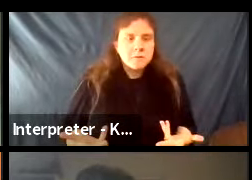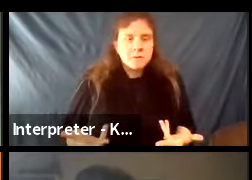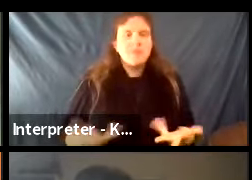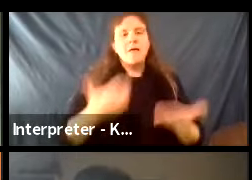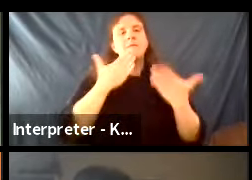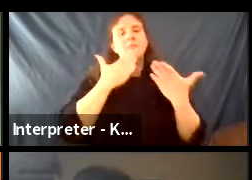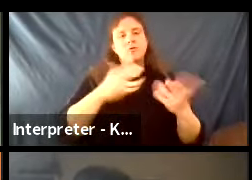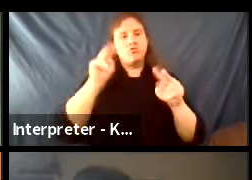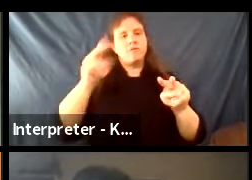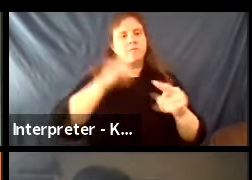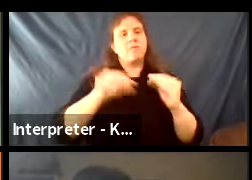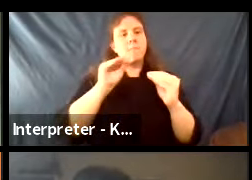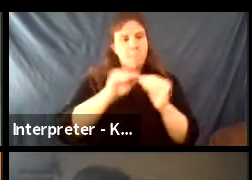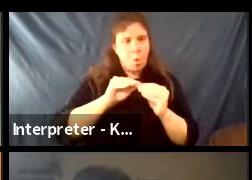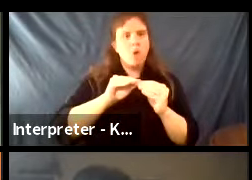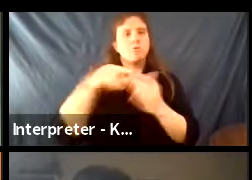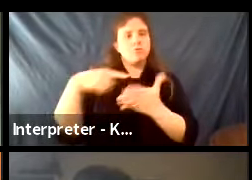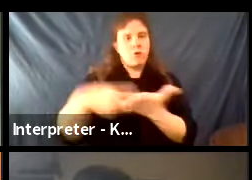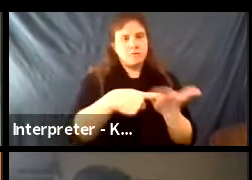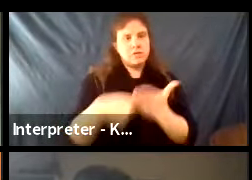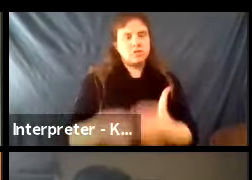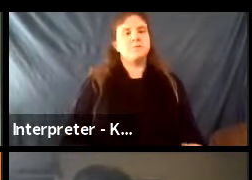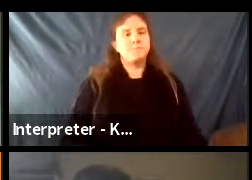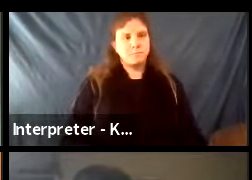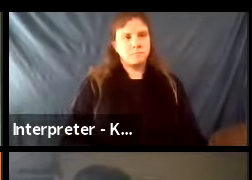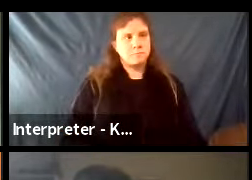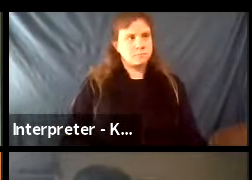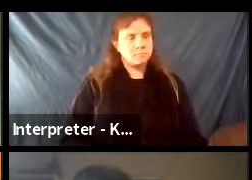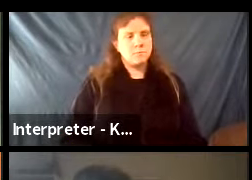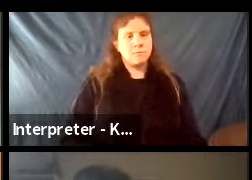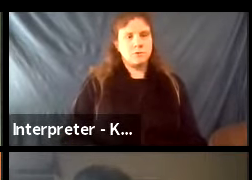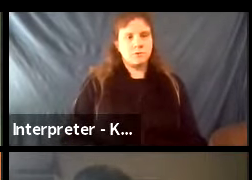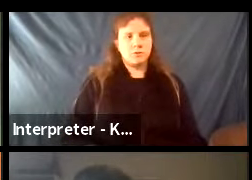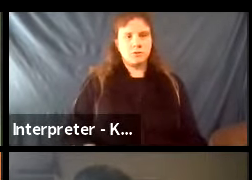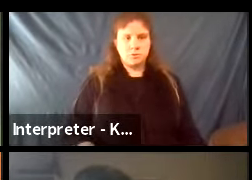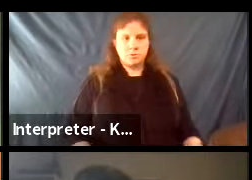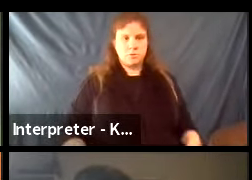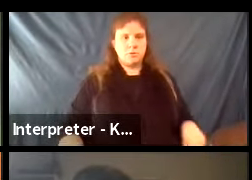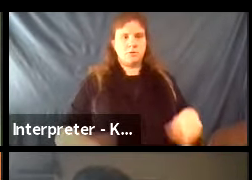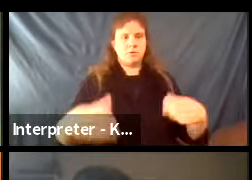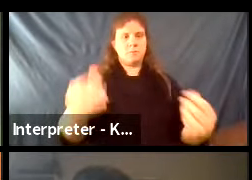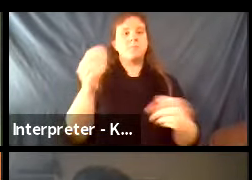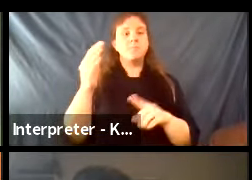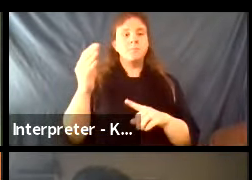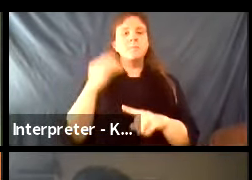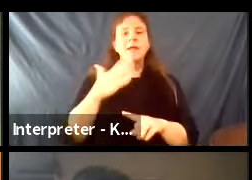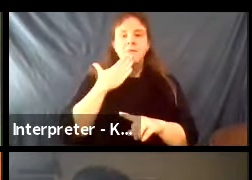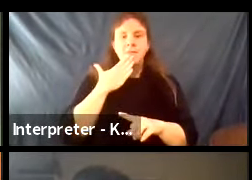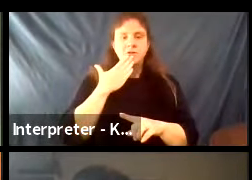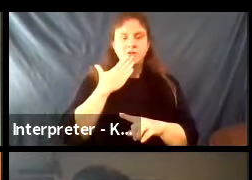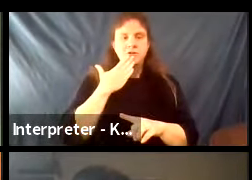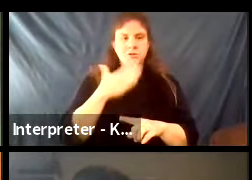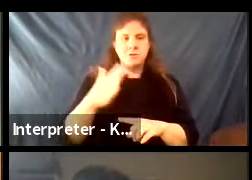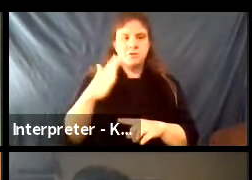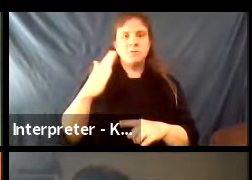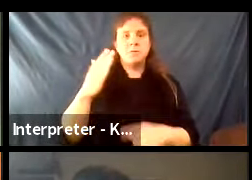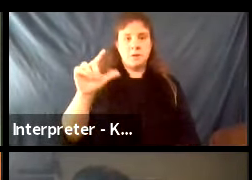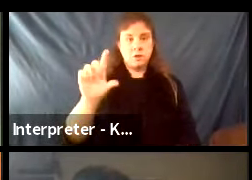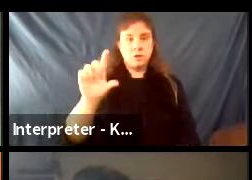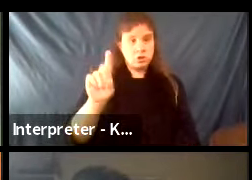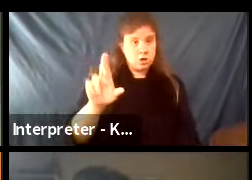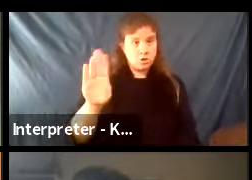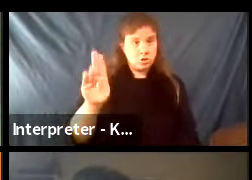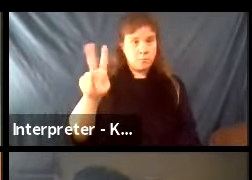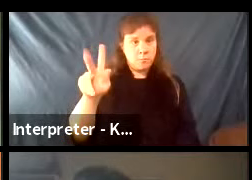conversation. Thank you, Aaron, for enforcing what Denny brought up. Nadine, I think that's it for